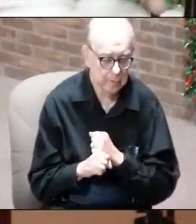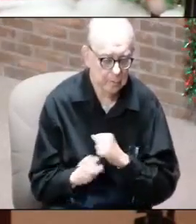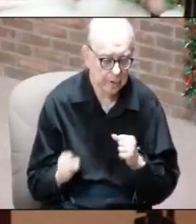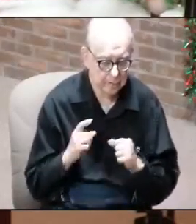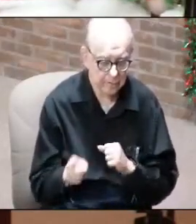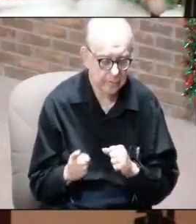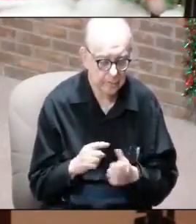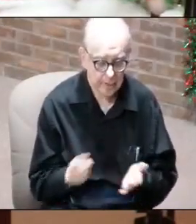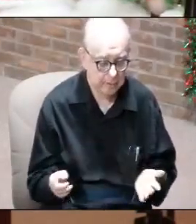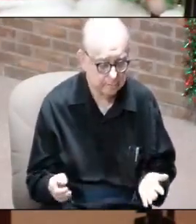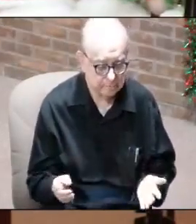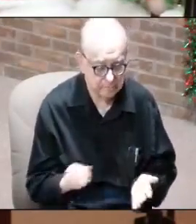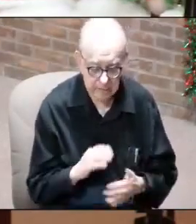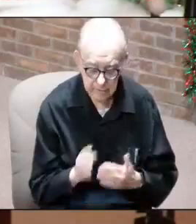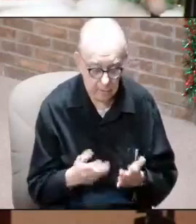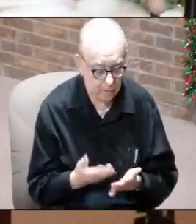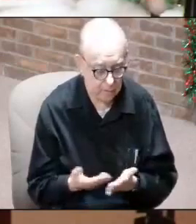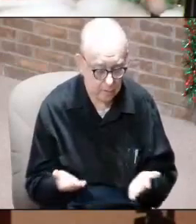so